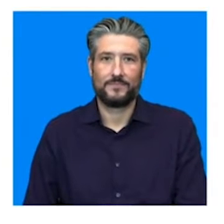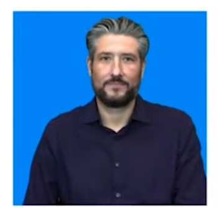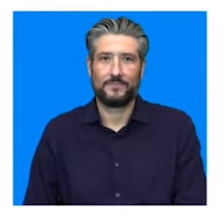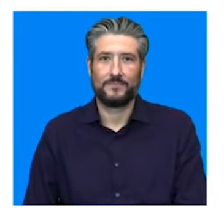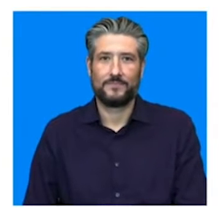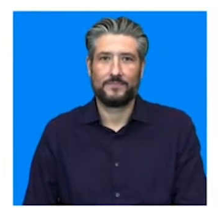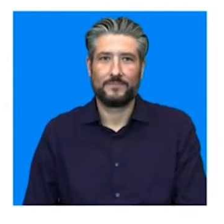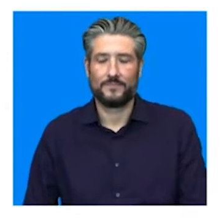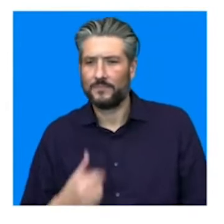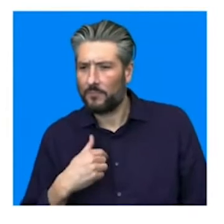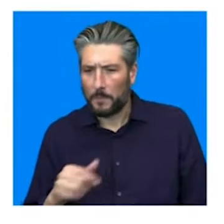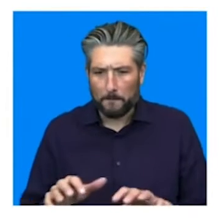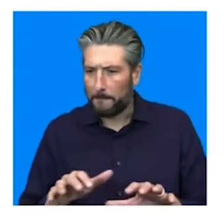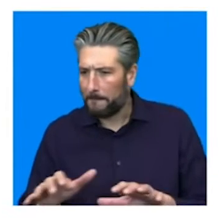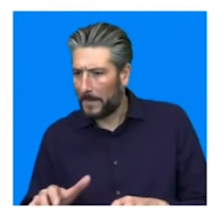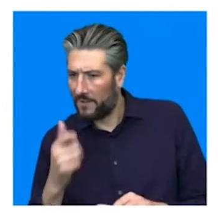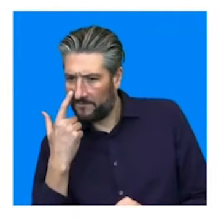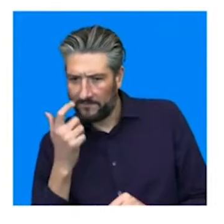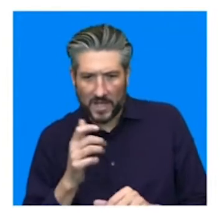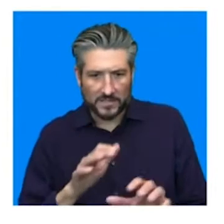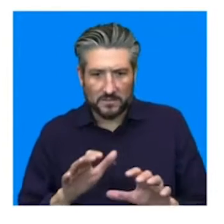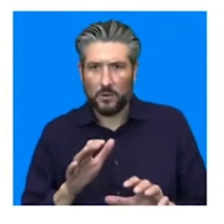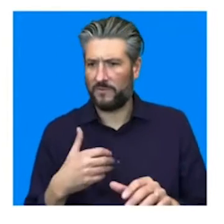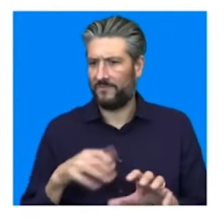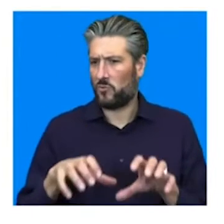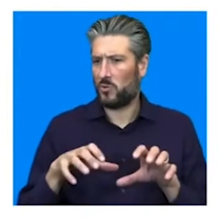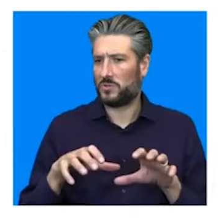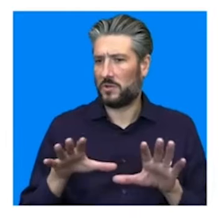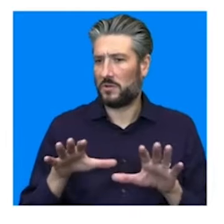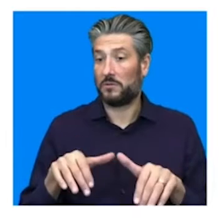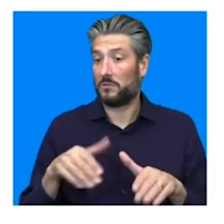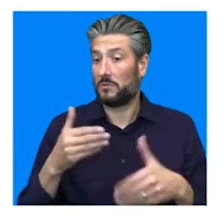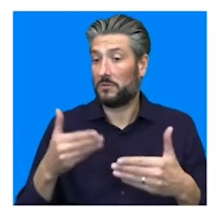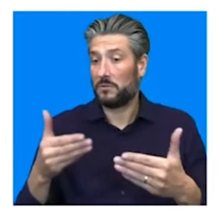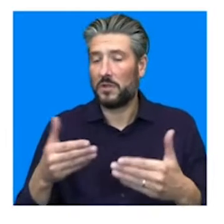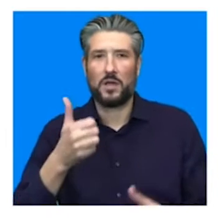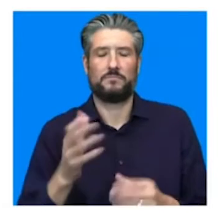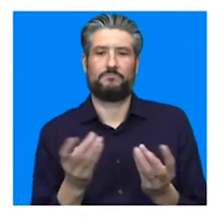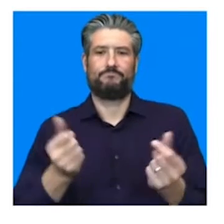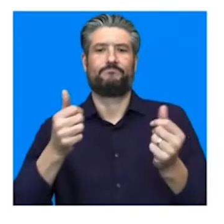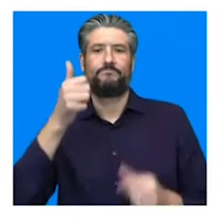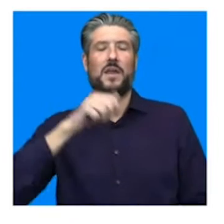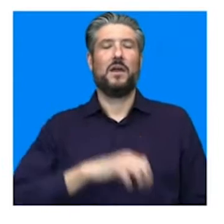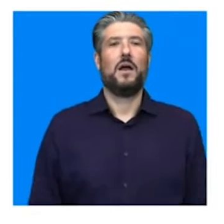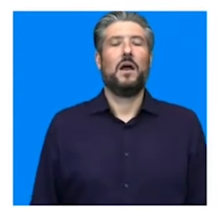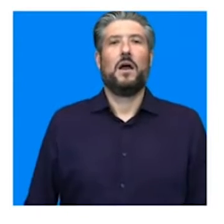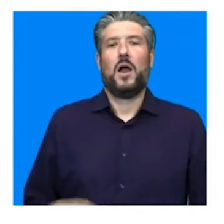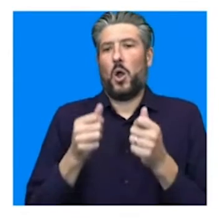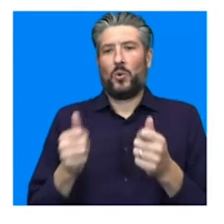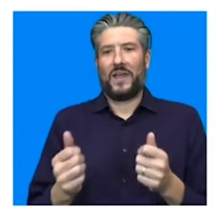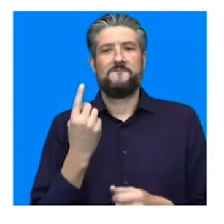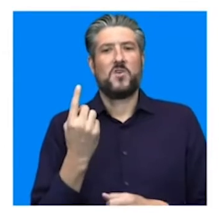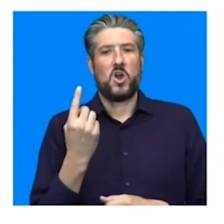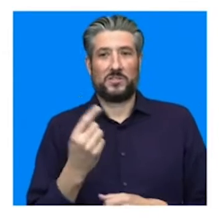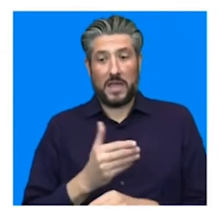my slide deck seems to have frozen. Oh, no, we're alive now. Right. So for the first icebreaker